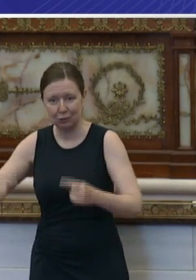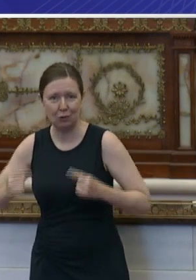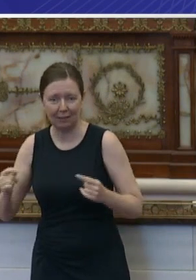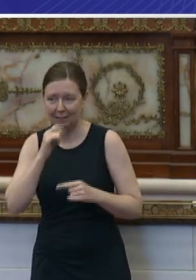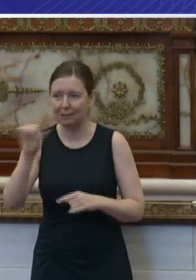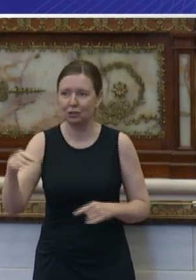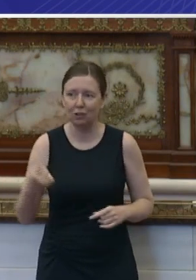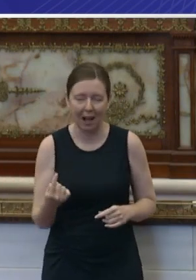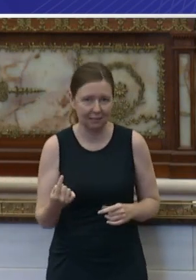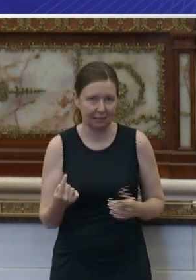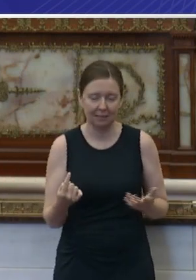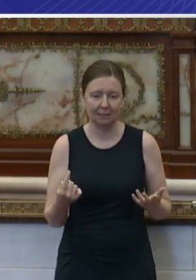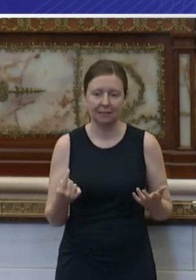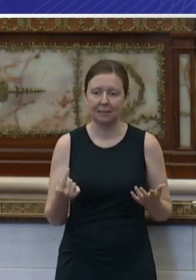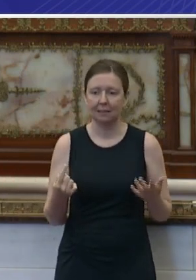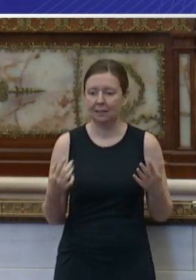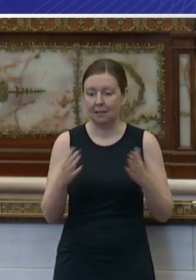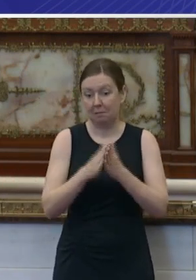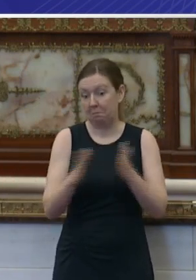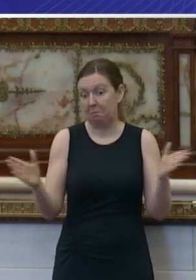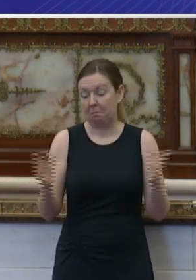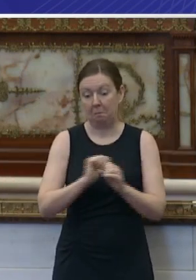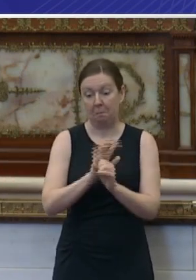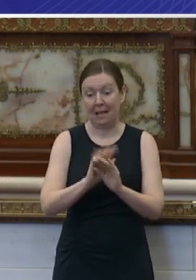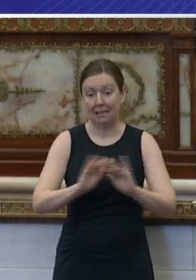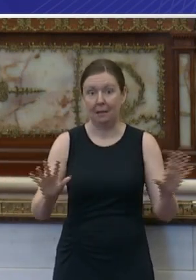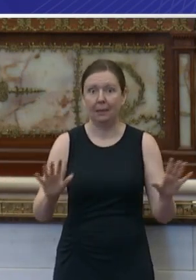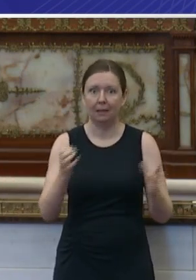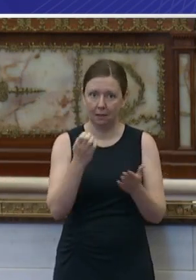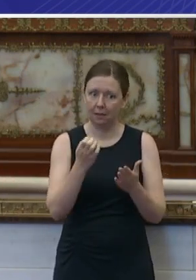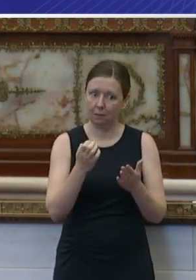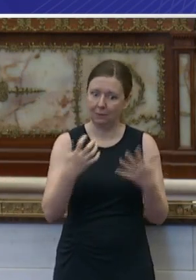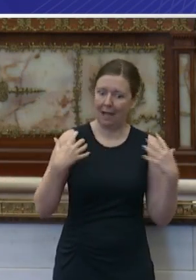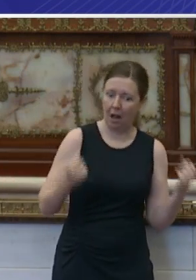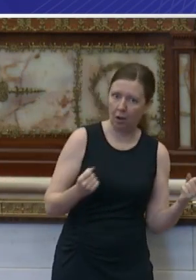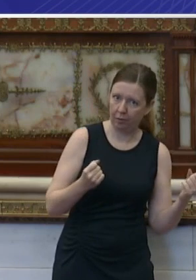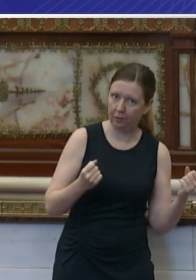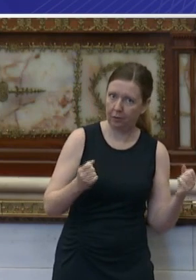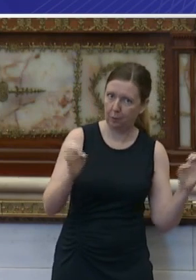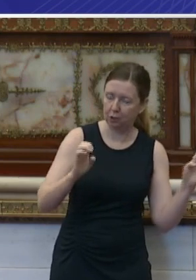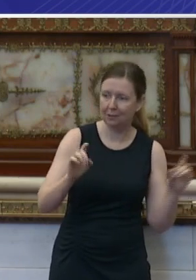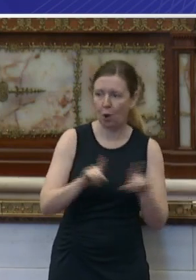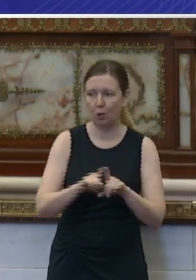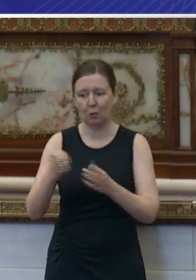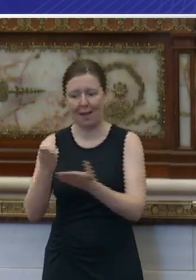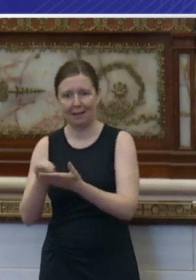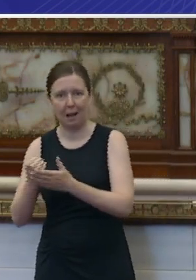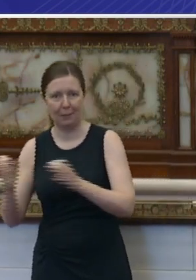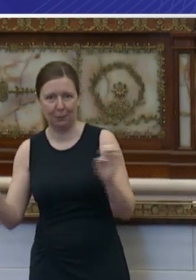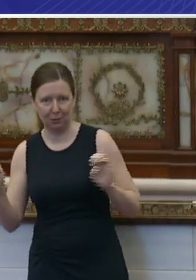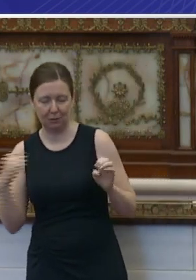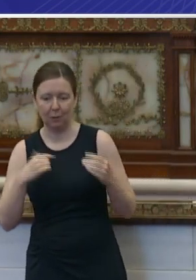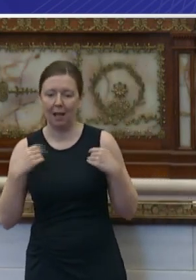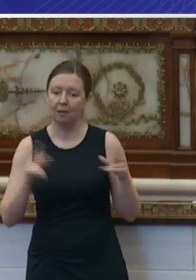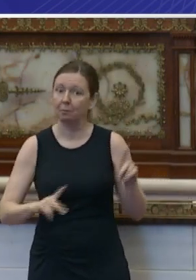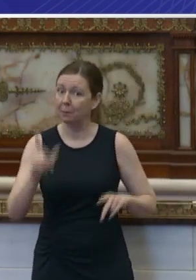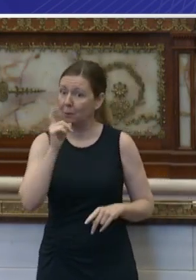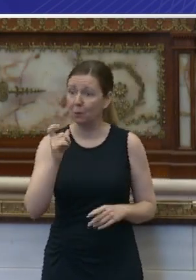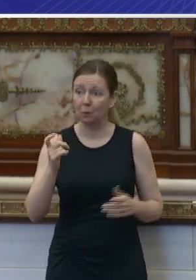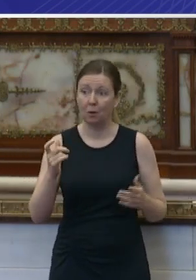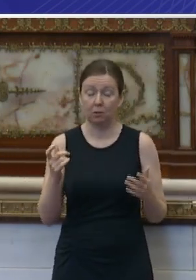health a pandemic or a health emergency, it was also an economic emergency. Absolutely. And, we have individuals who just